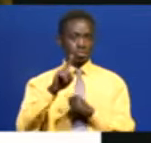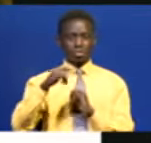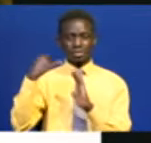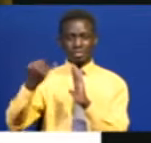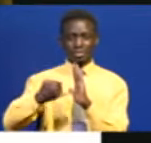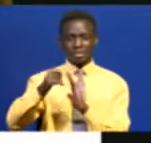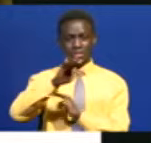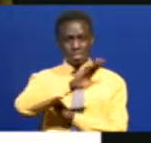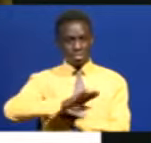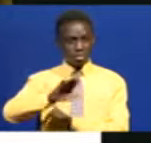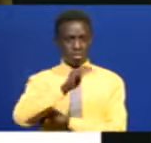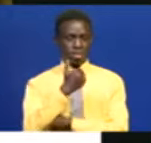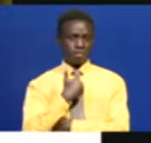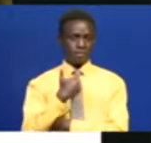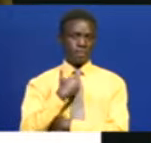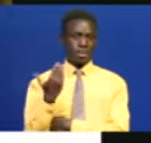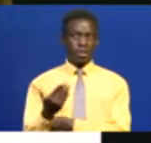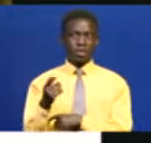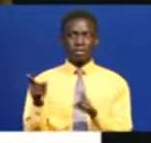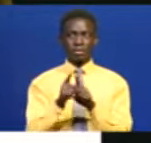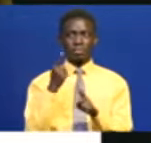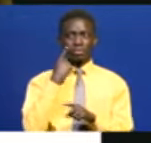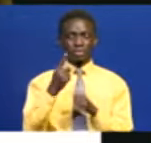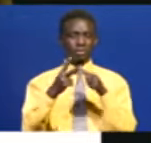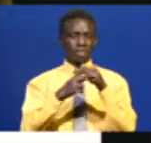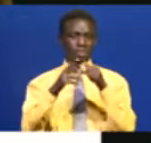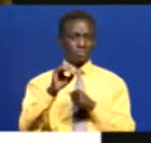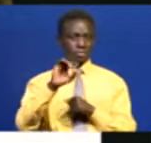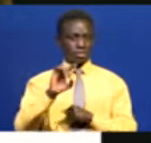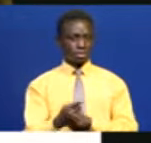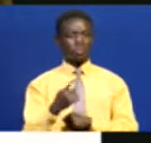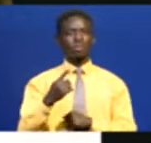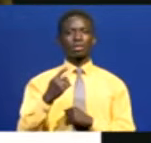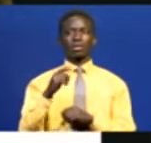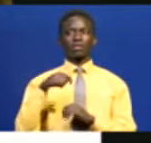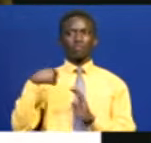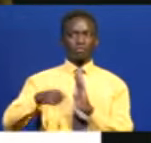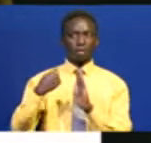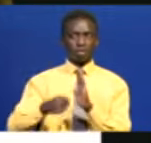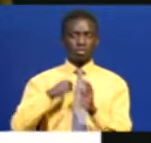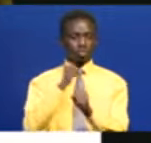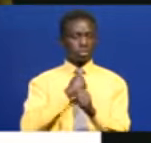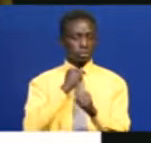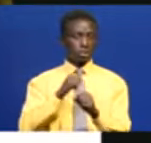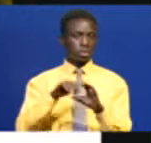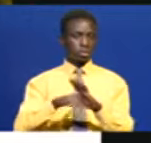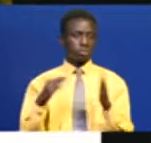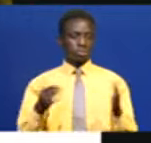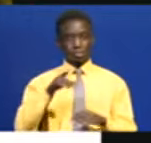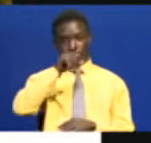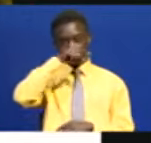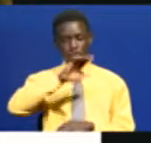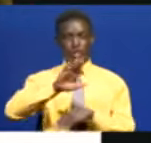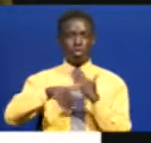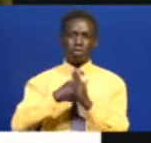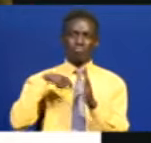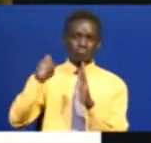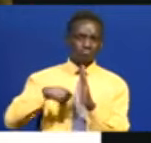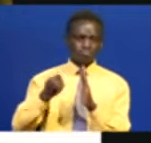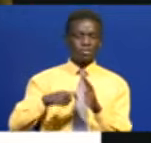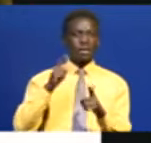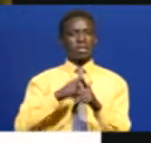zone and approximately 70,000 factory working in Turkey. They manufacture and they export.